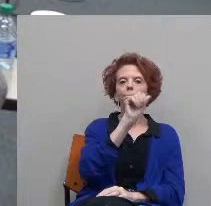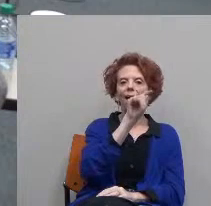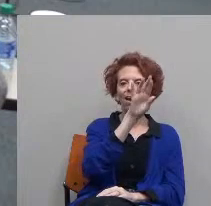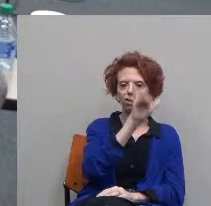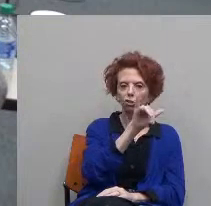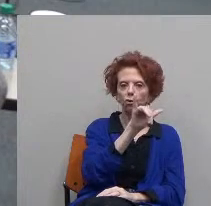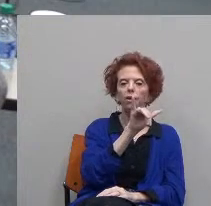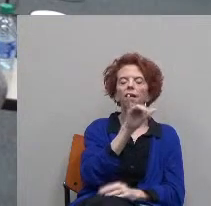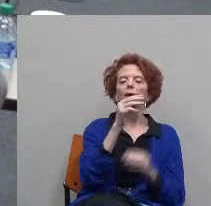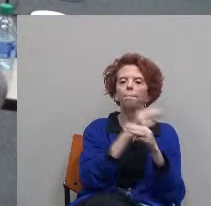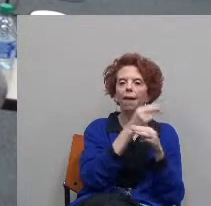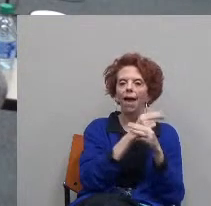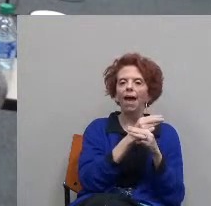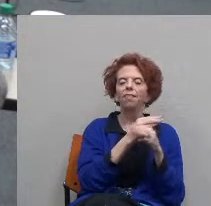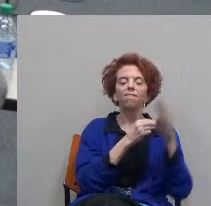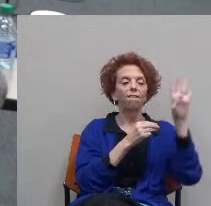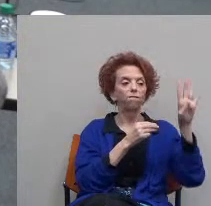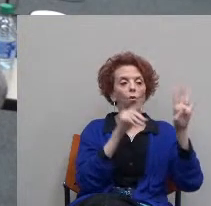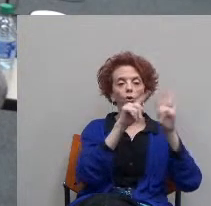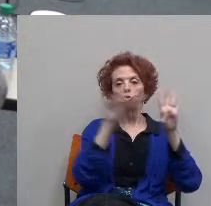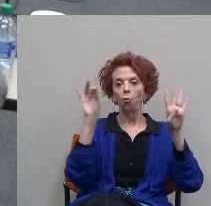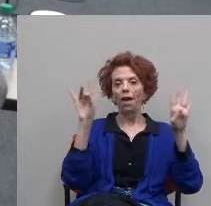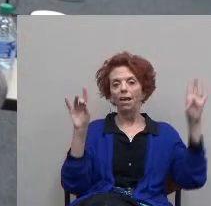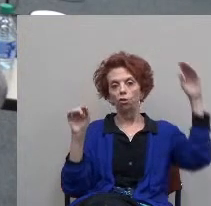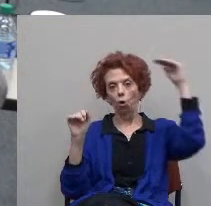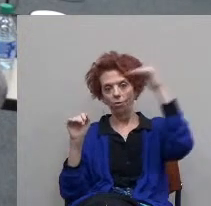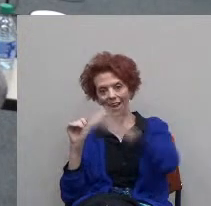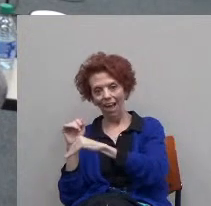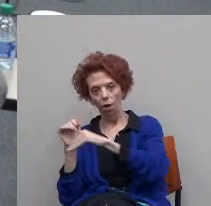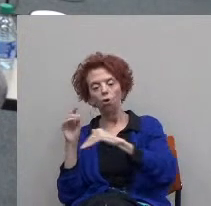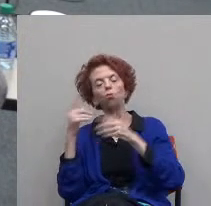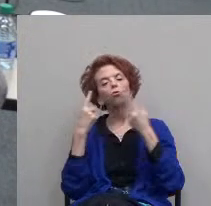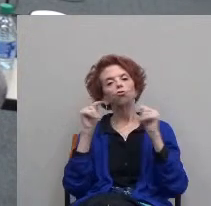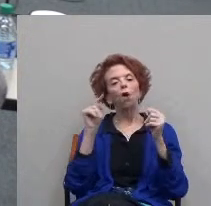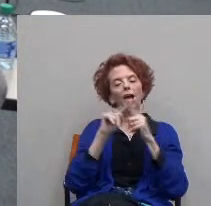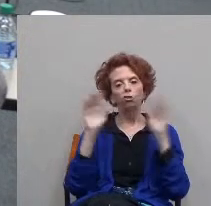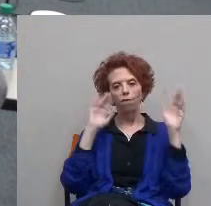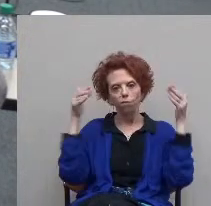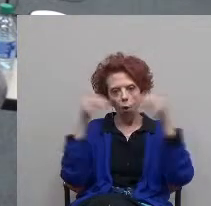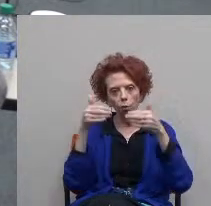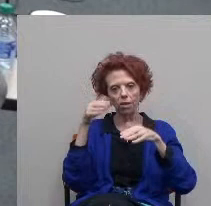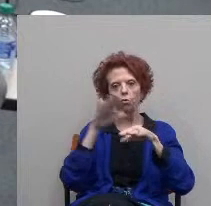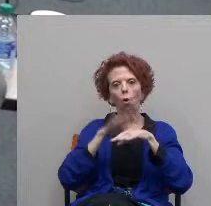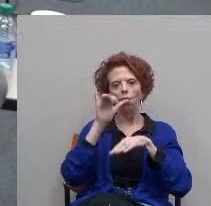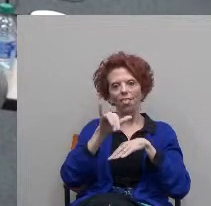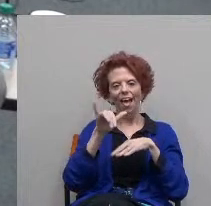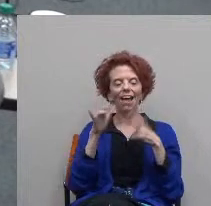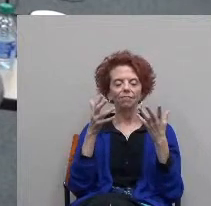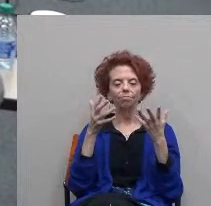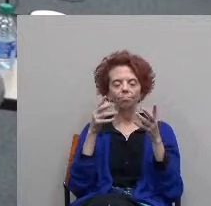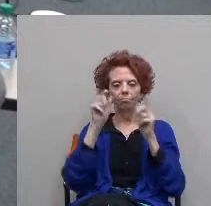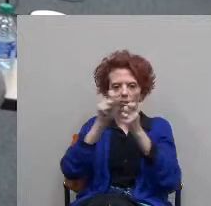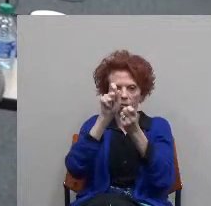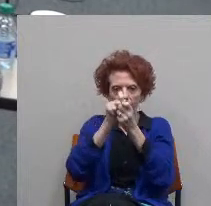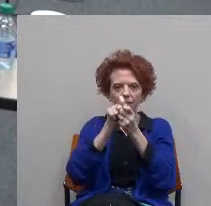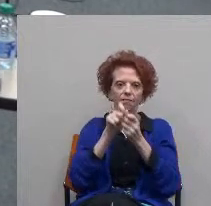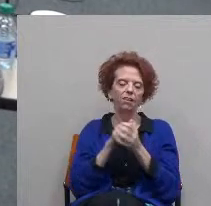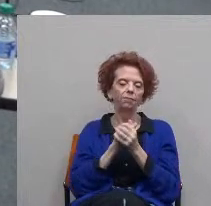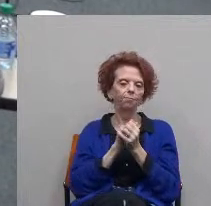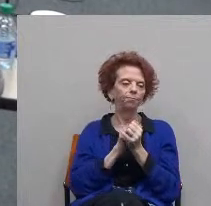going down from 4th to 8th grade. And so that's why we're trying to really zero in on this particular